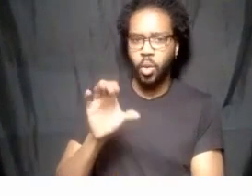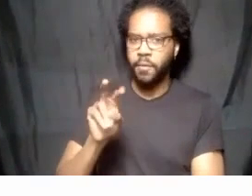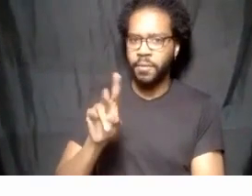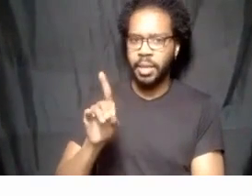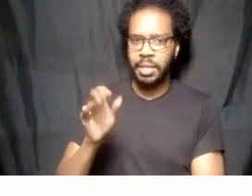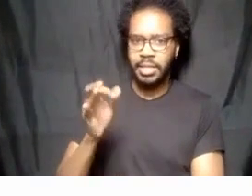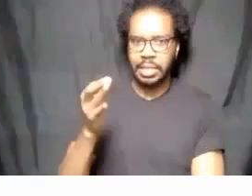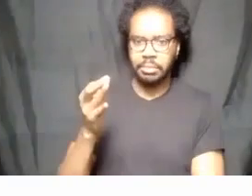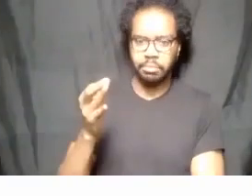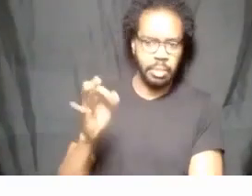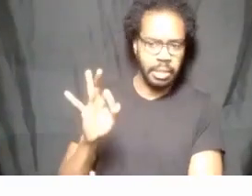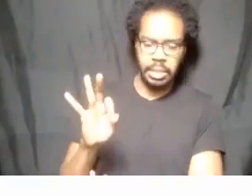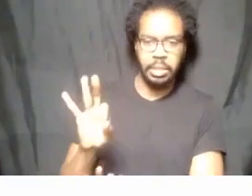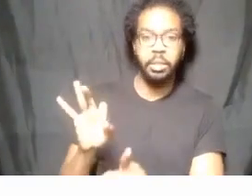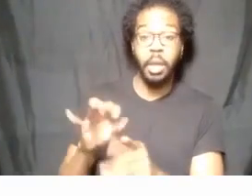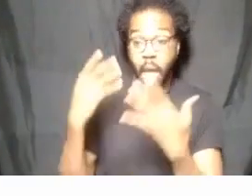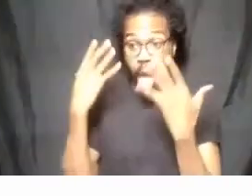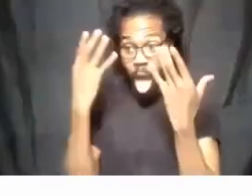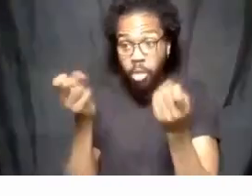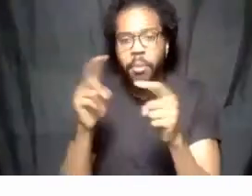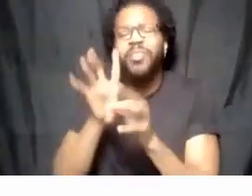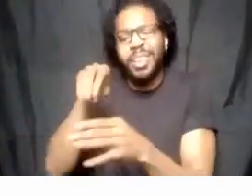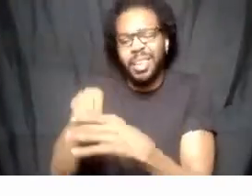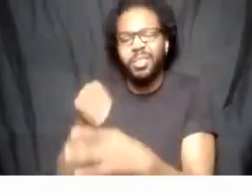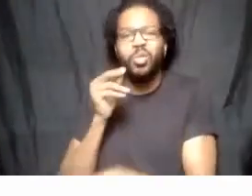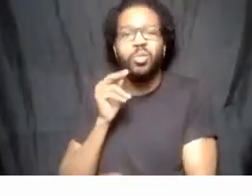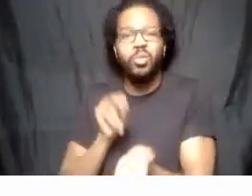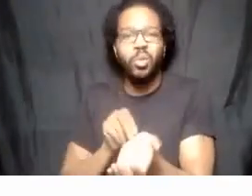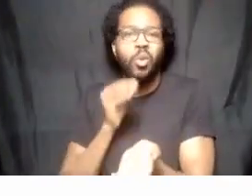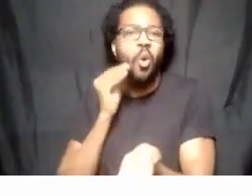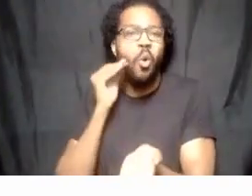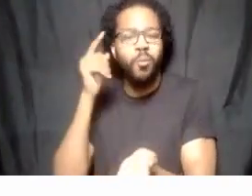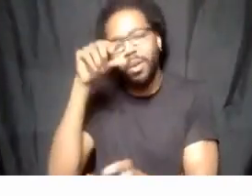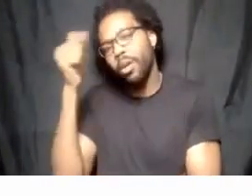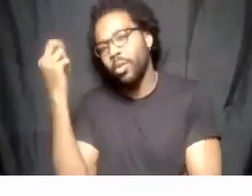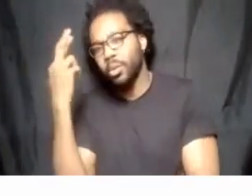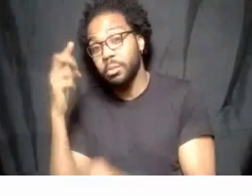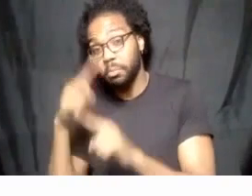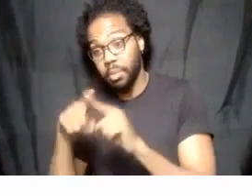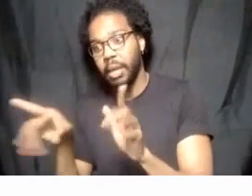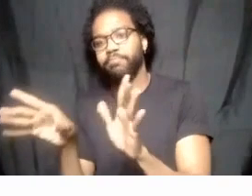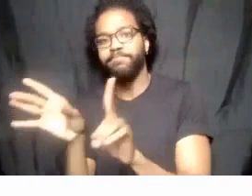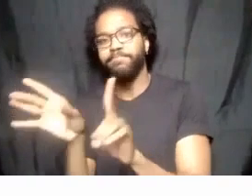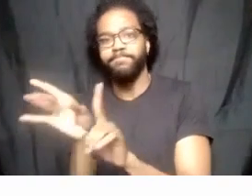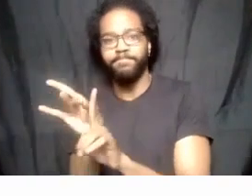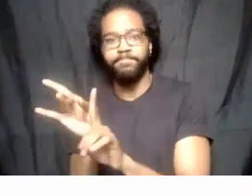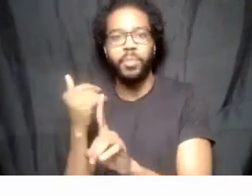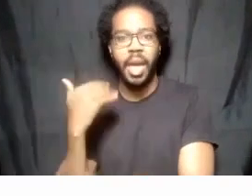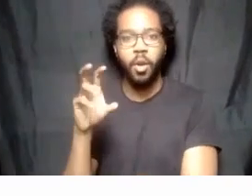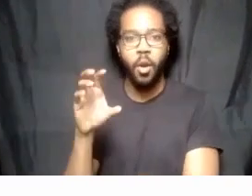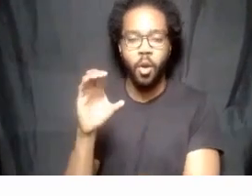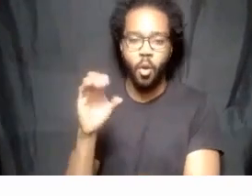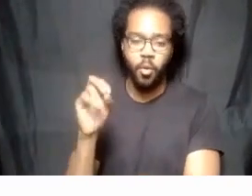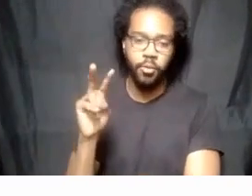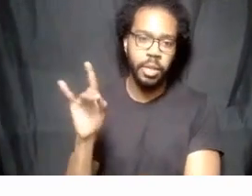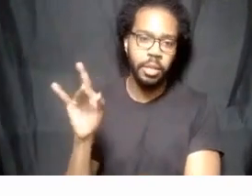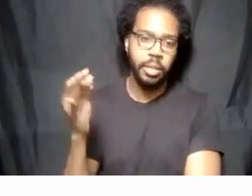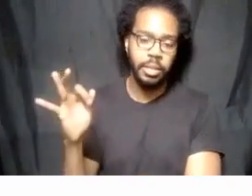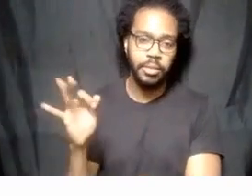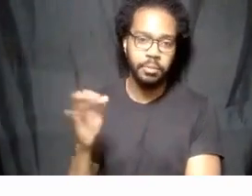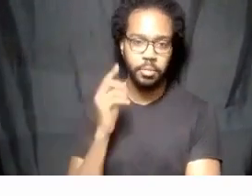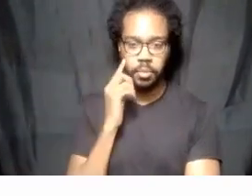healthy, but they are in a nursing home for other reasons, but have tested positive for COVID. In terms of